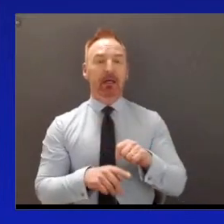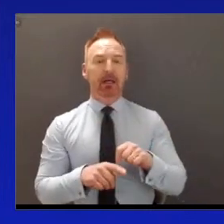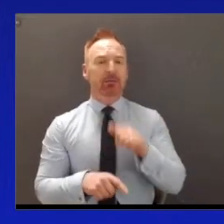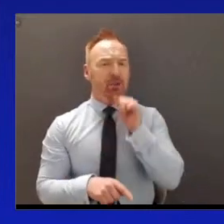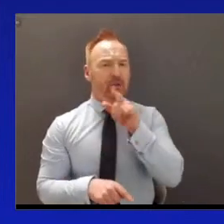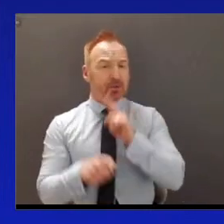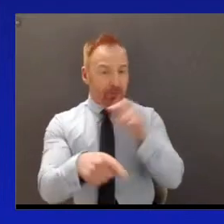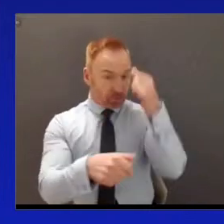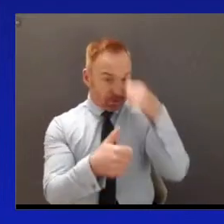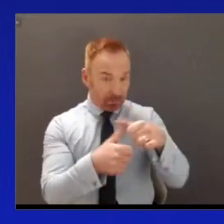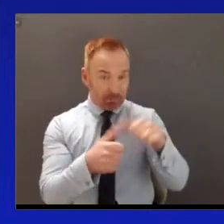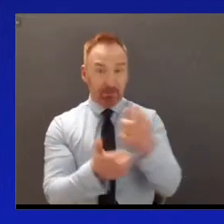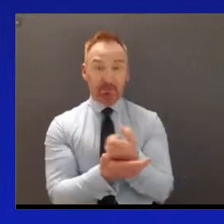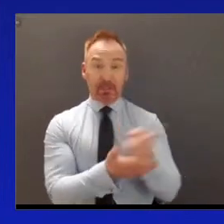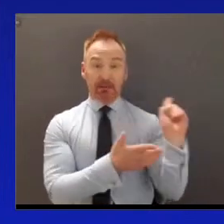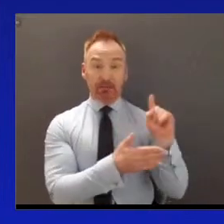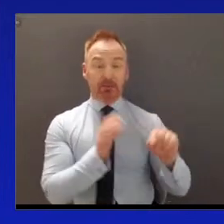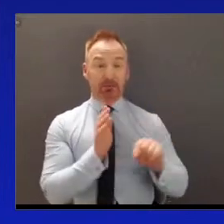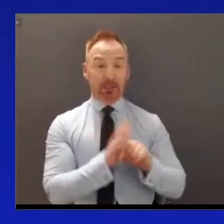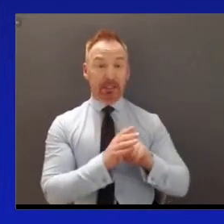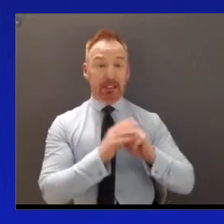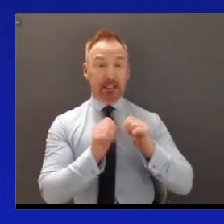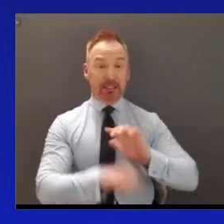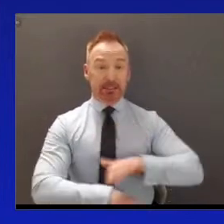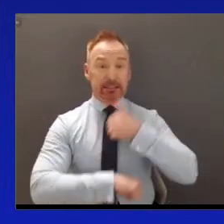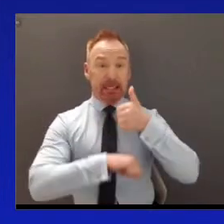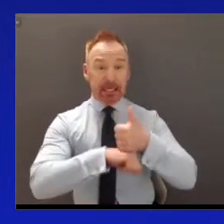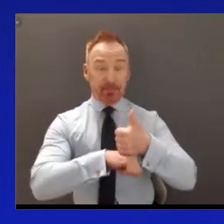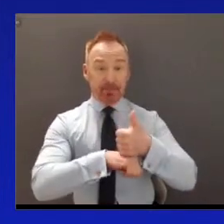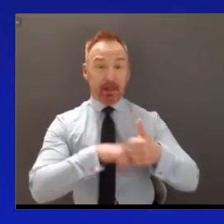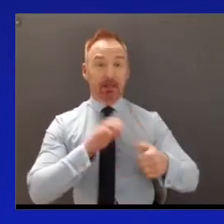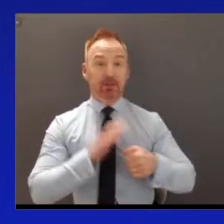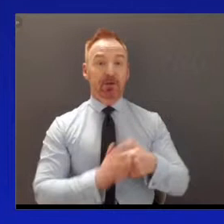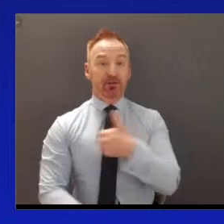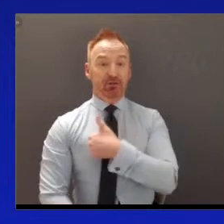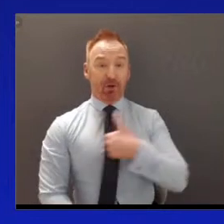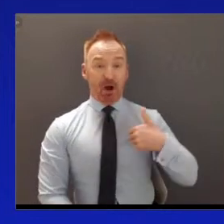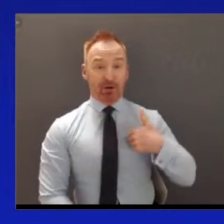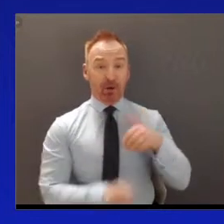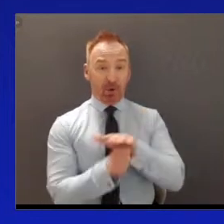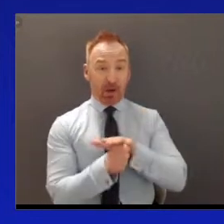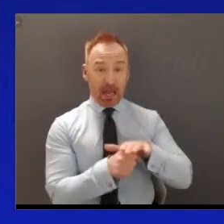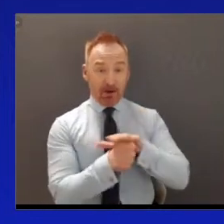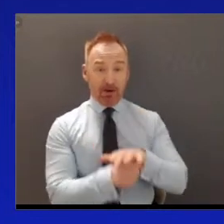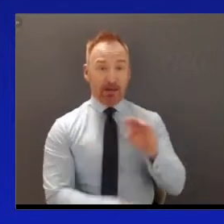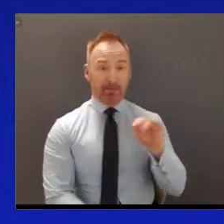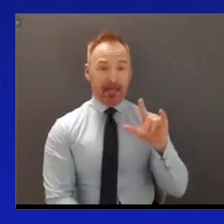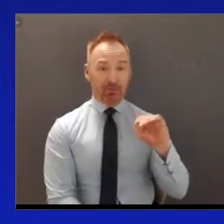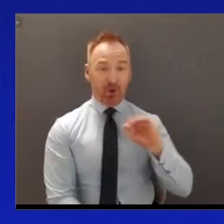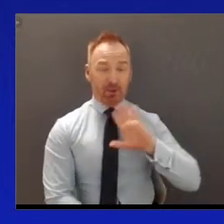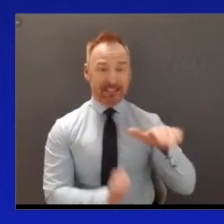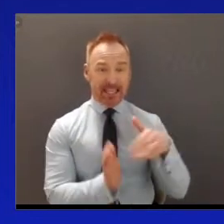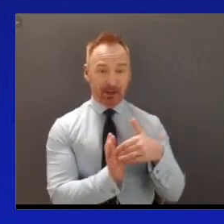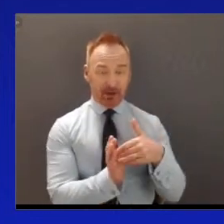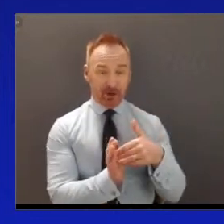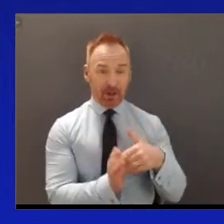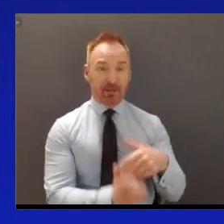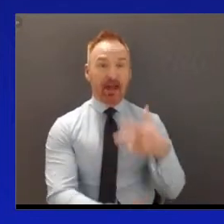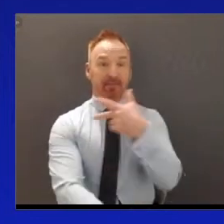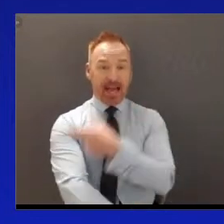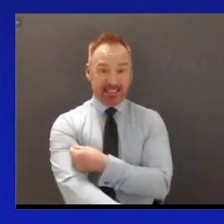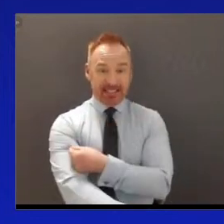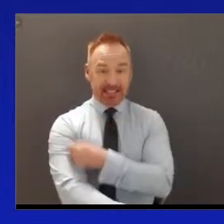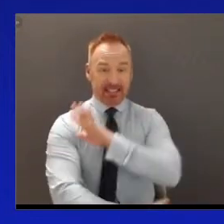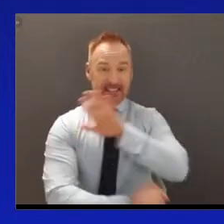a mass vaccination site as a pilot in Toronto, the Toronto Metro Toronto Center. It had to unfortunately shut down because of